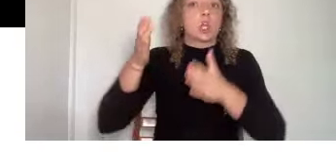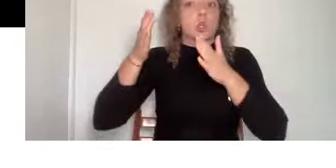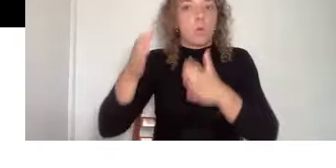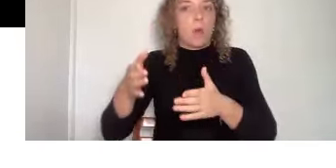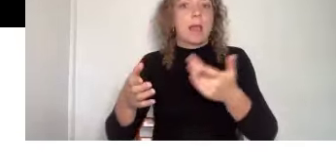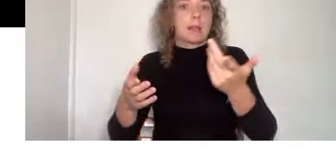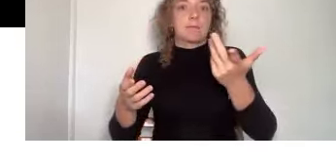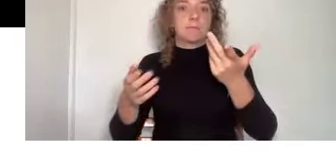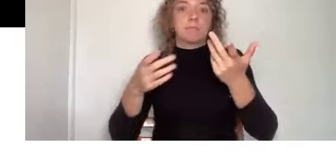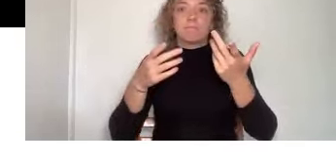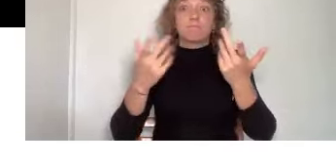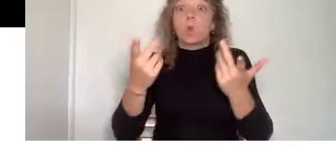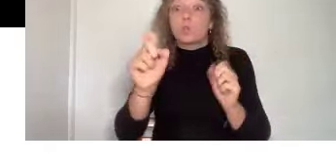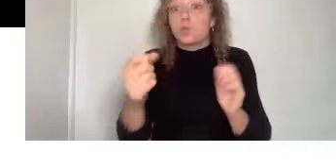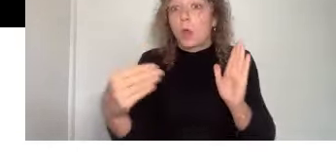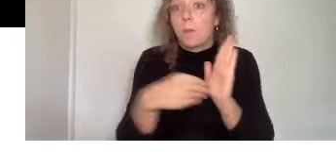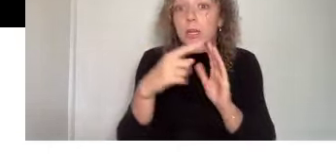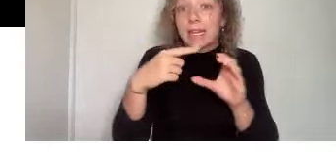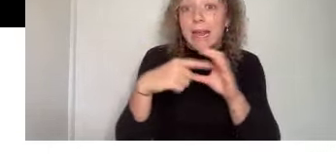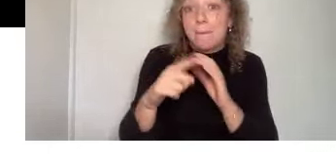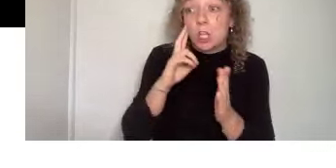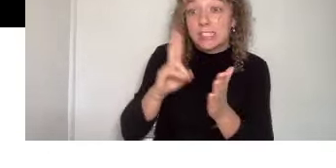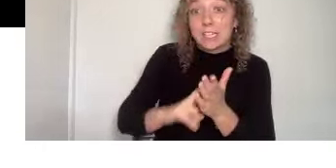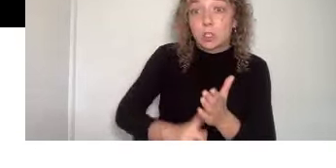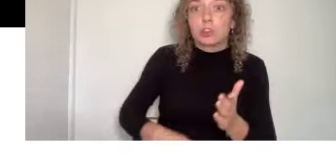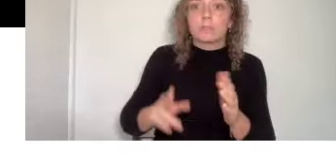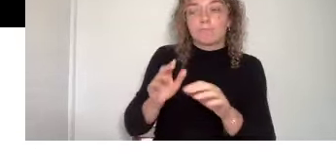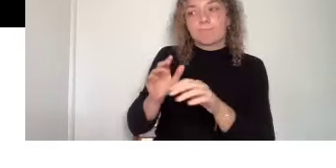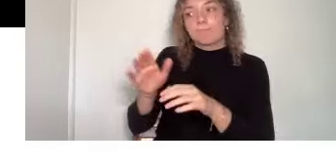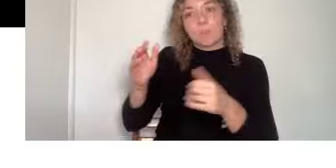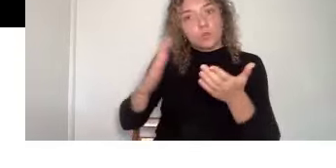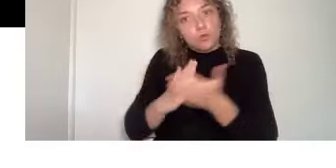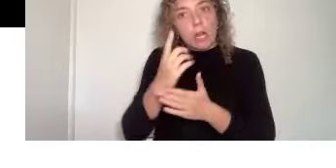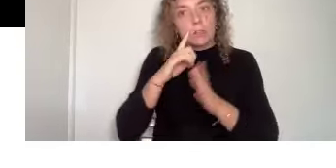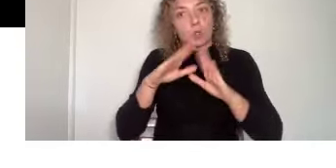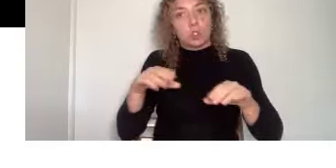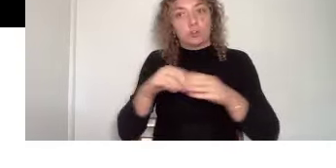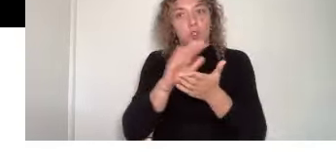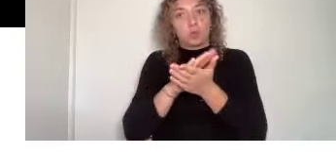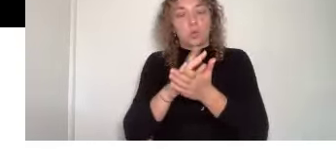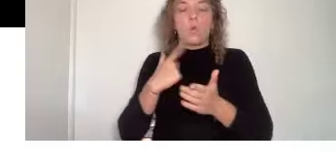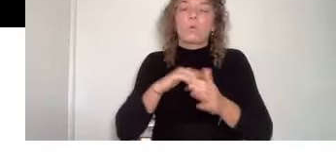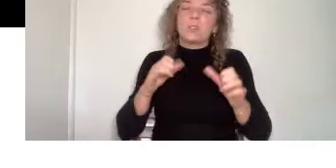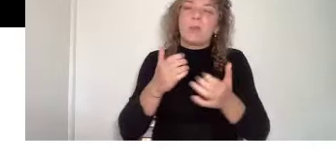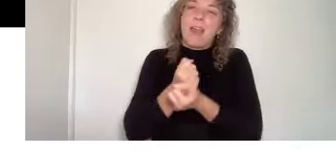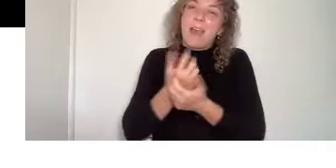your email signature that these are rights for children in school. So we just do everything to try